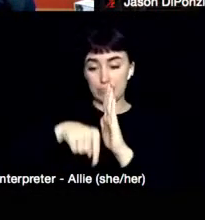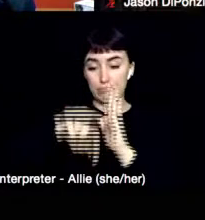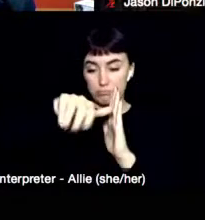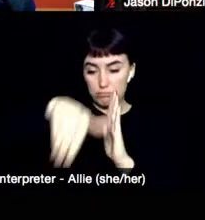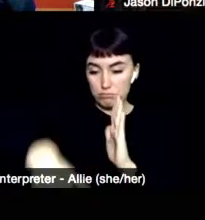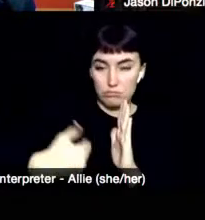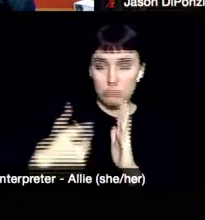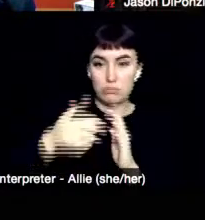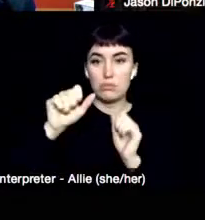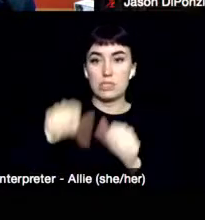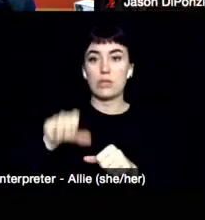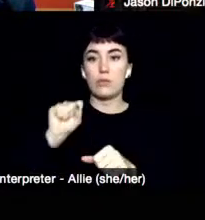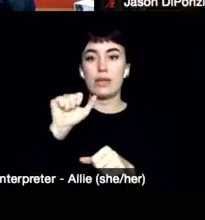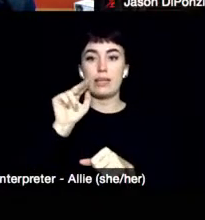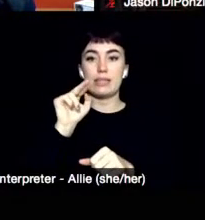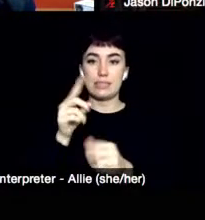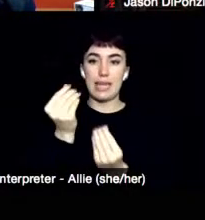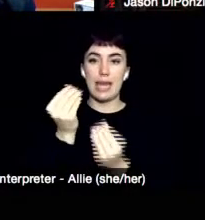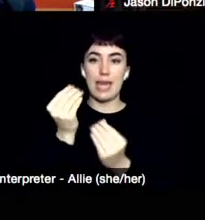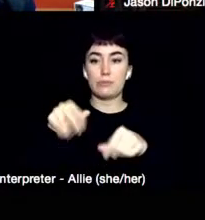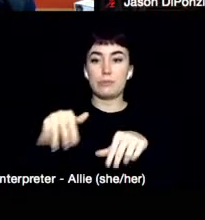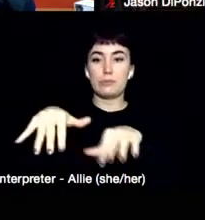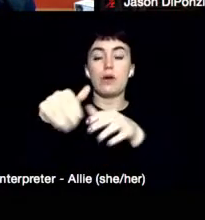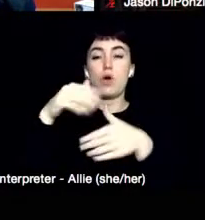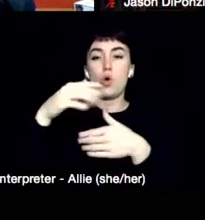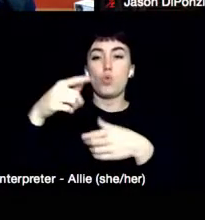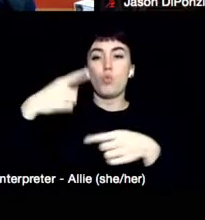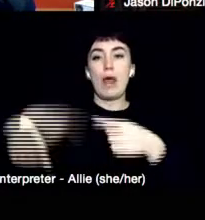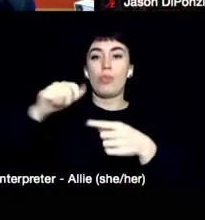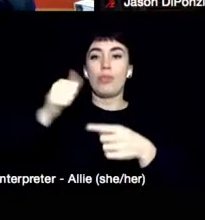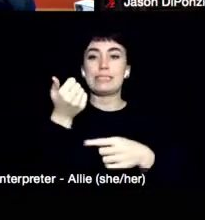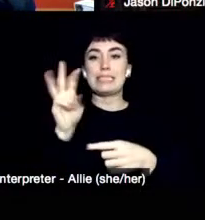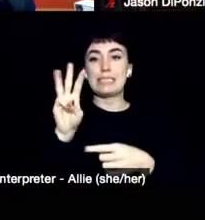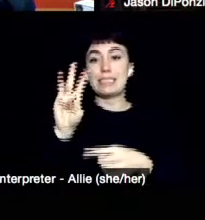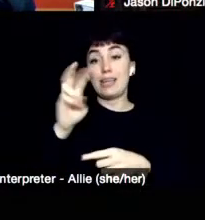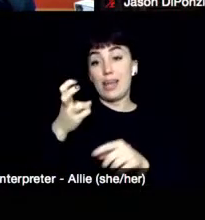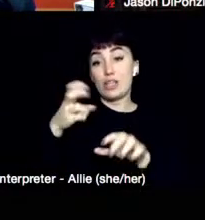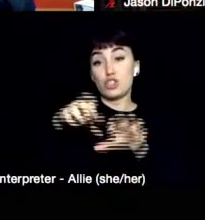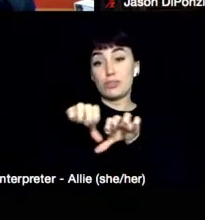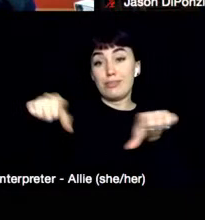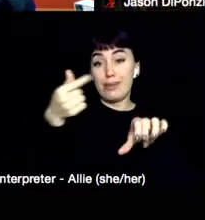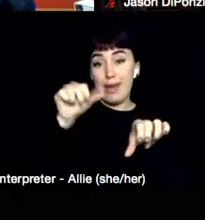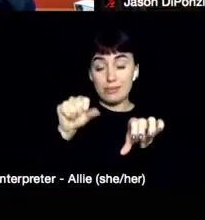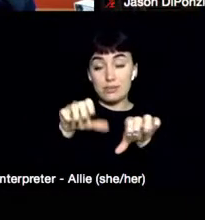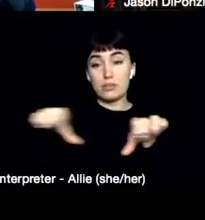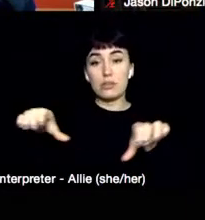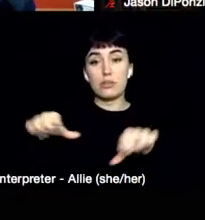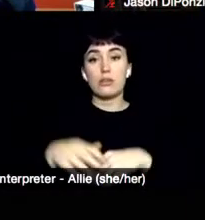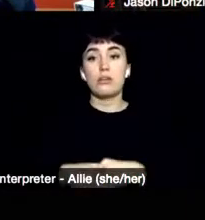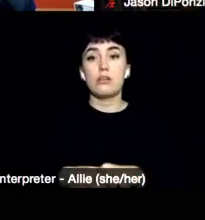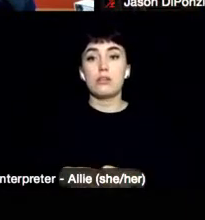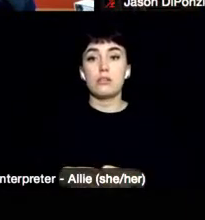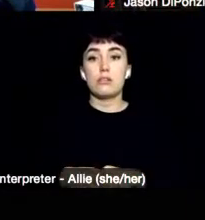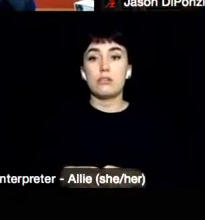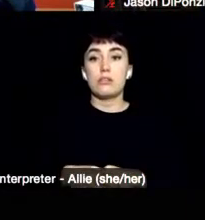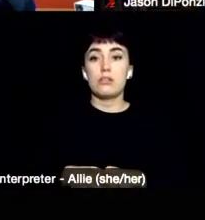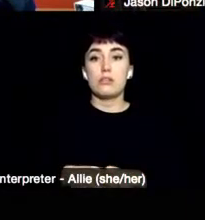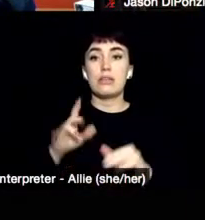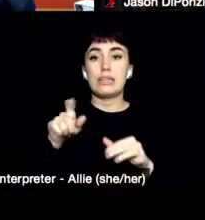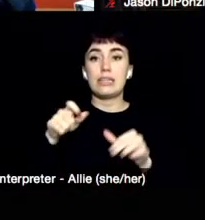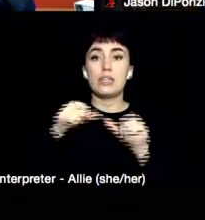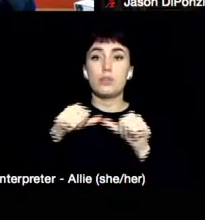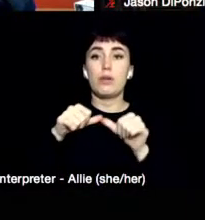padding around our 16-inch gas main. And then the depth, with needing to maintain at least 4